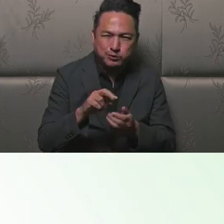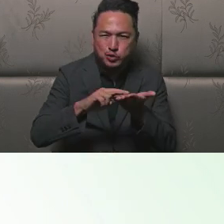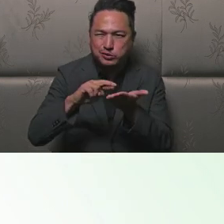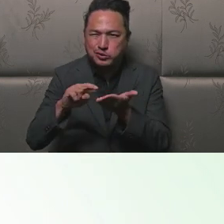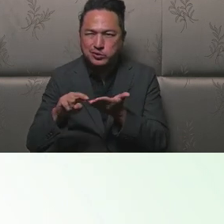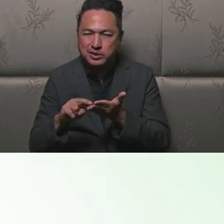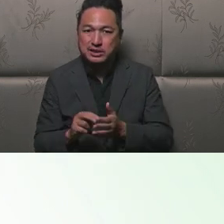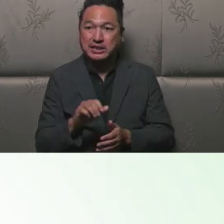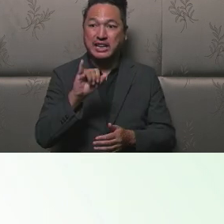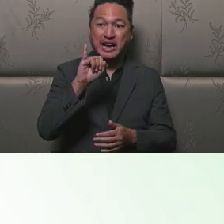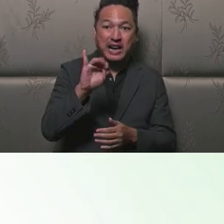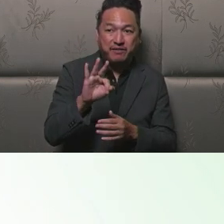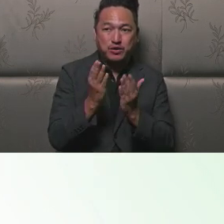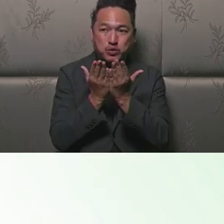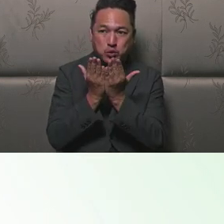appropriate.